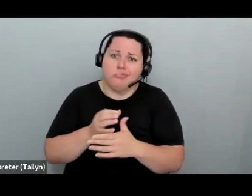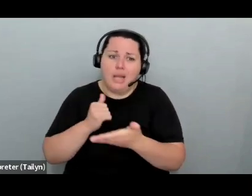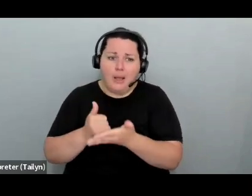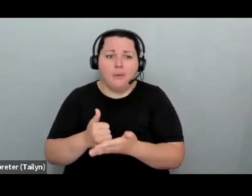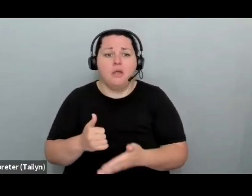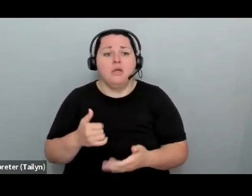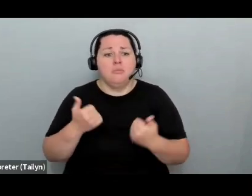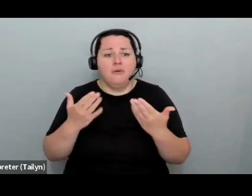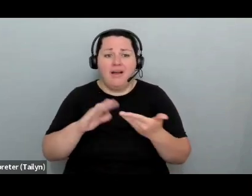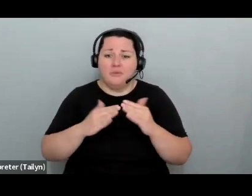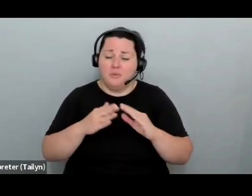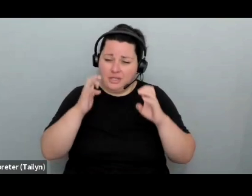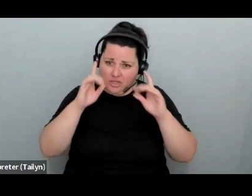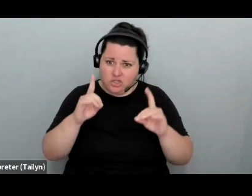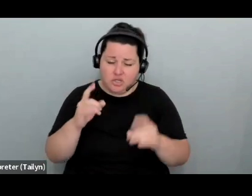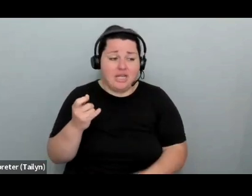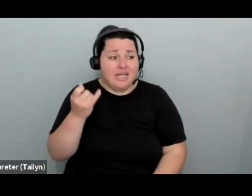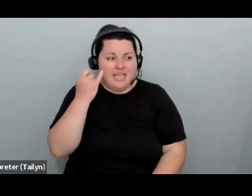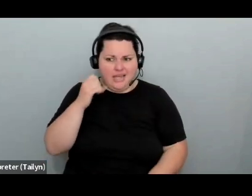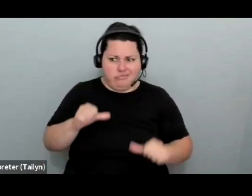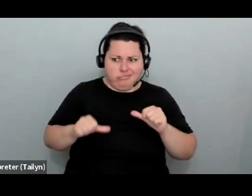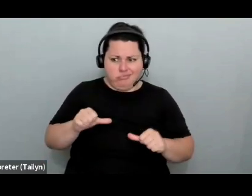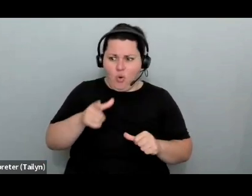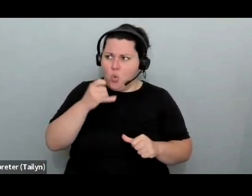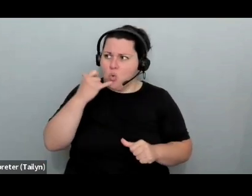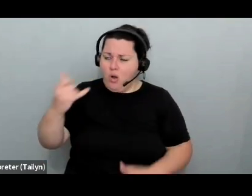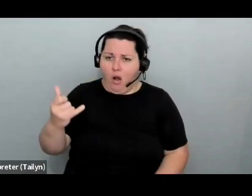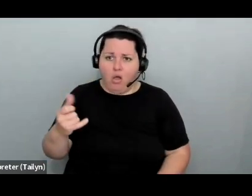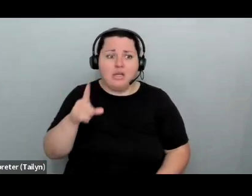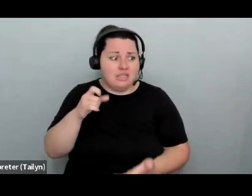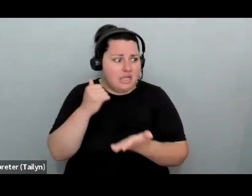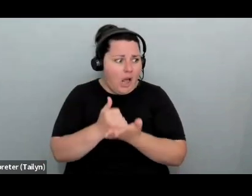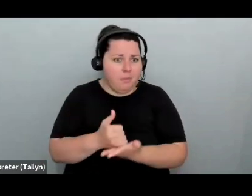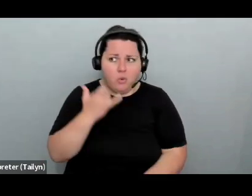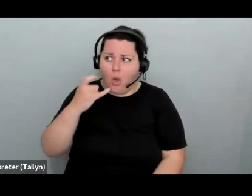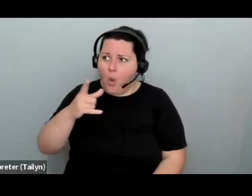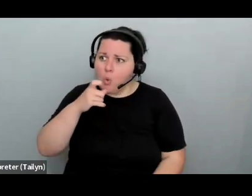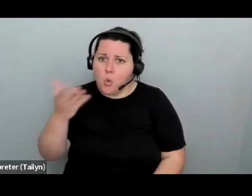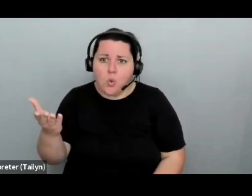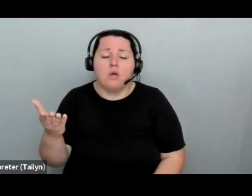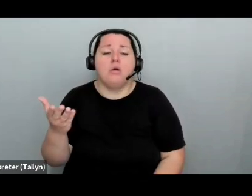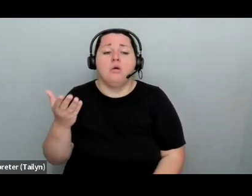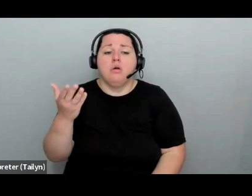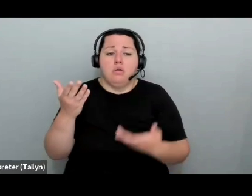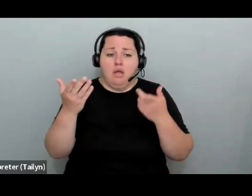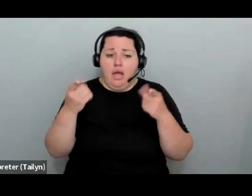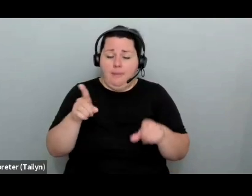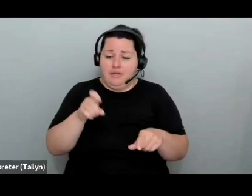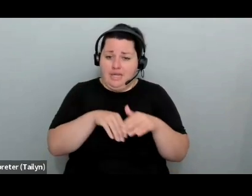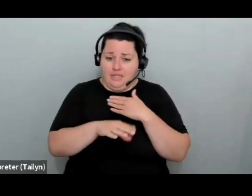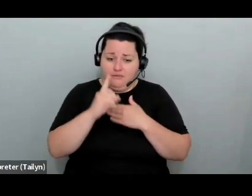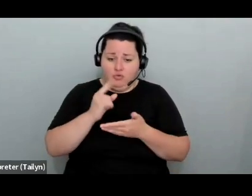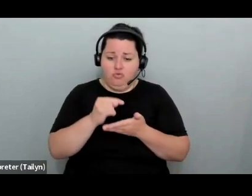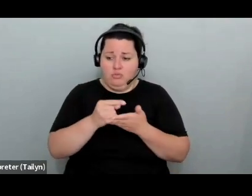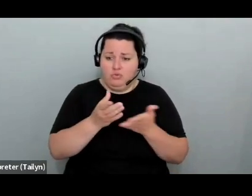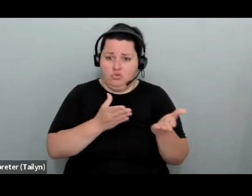education. When in doubt, who do you call? When you need help, who do you call? When you need access to treatment services and supports